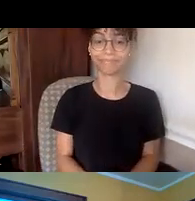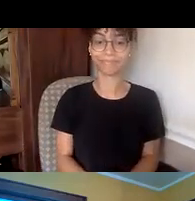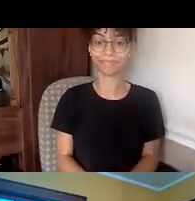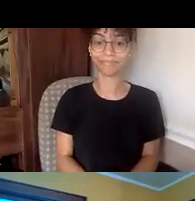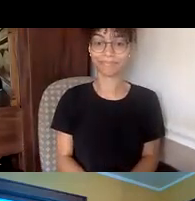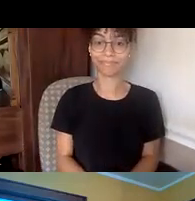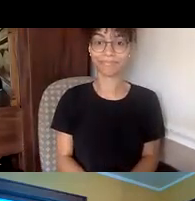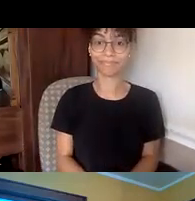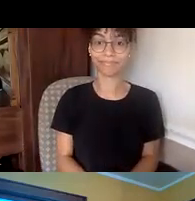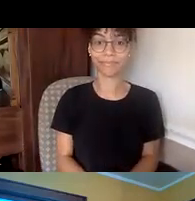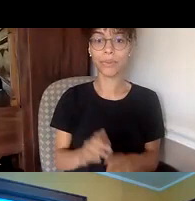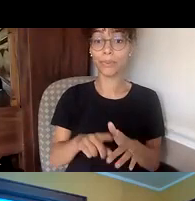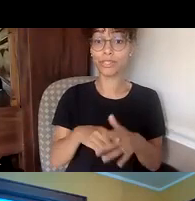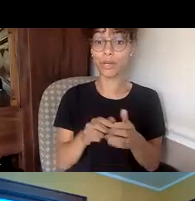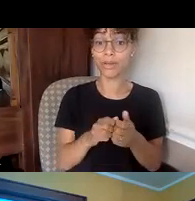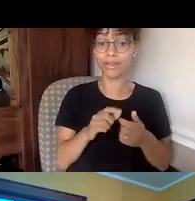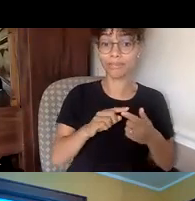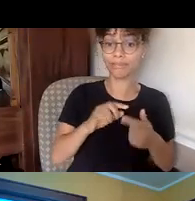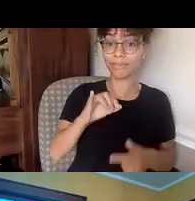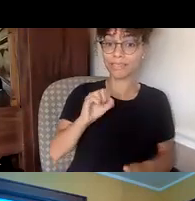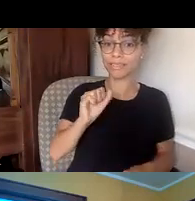we start with Isabel?